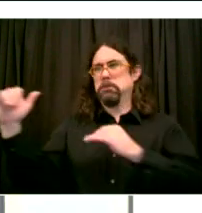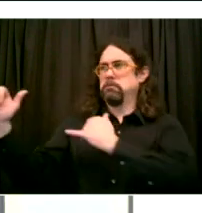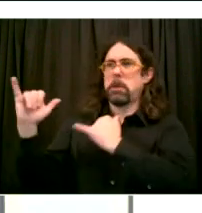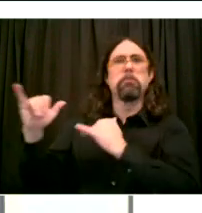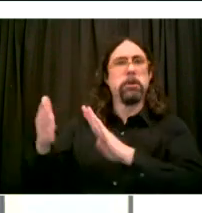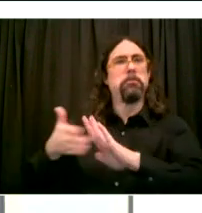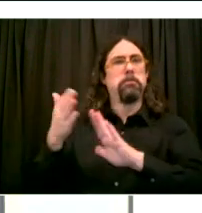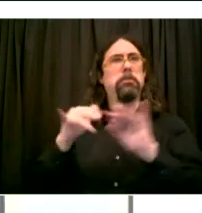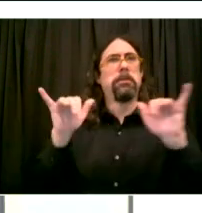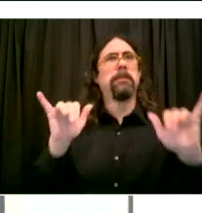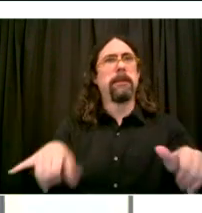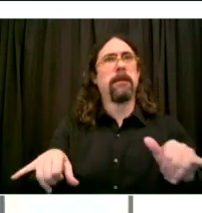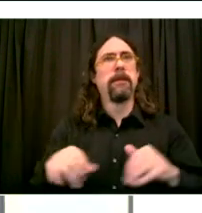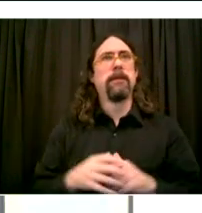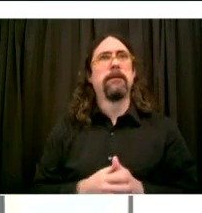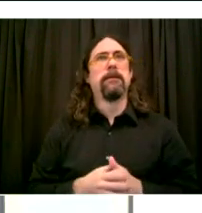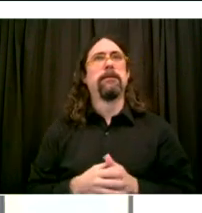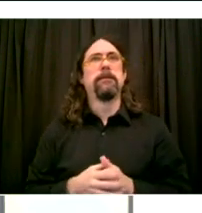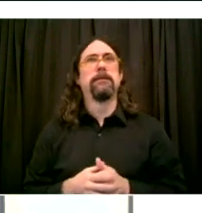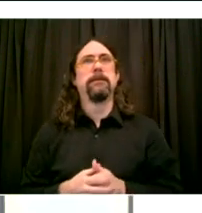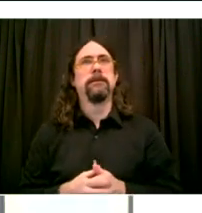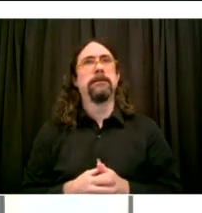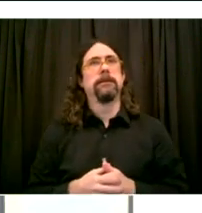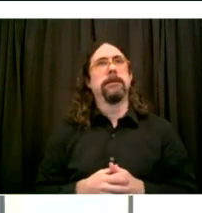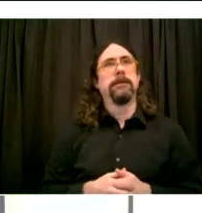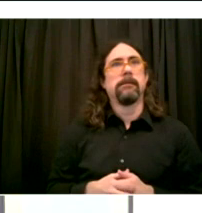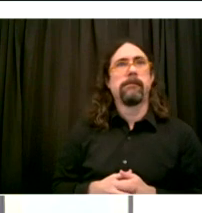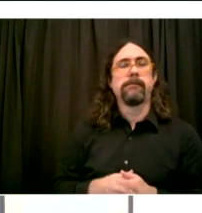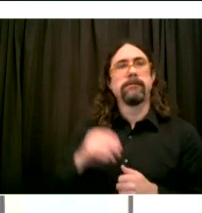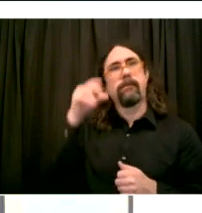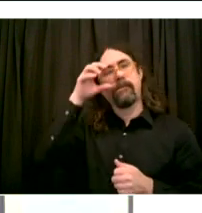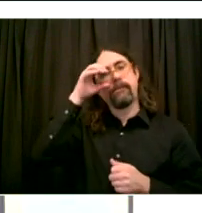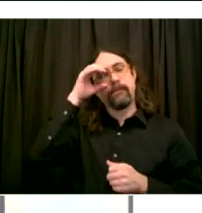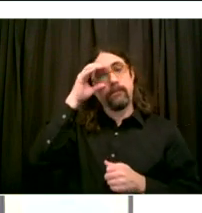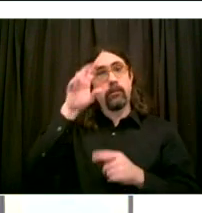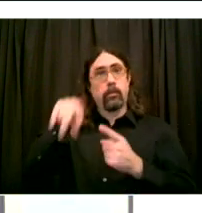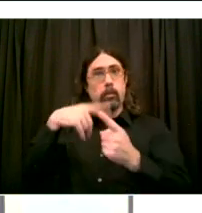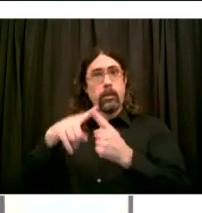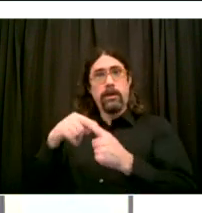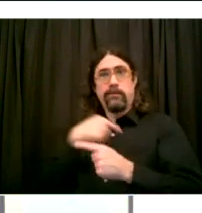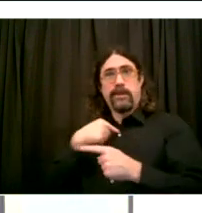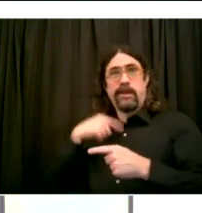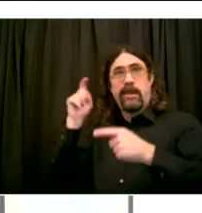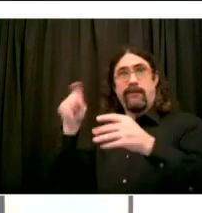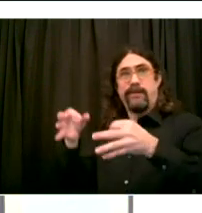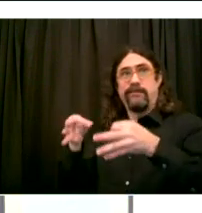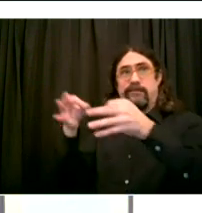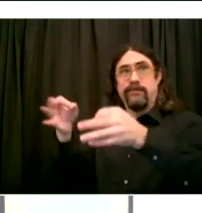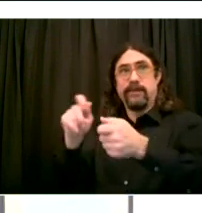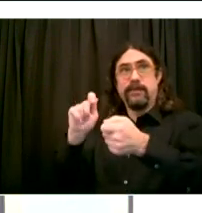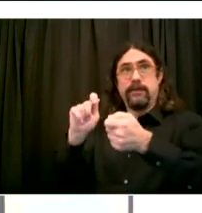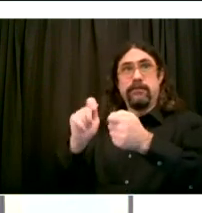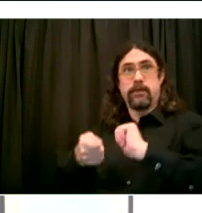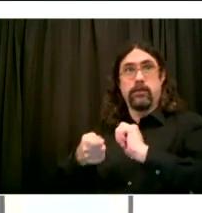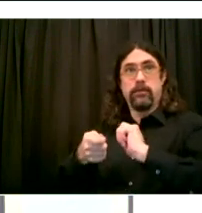to communicate that. In some cases, people are unable to make that rescheduled date or